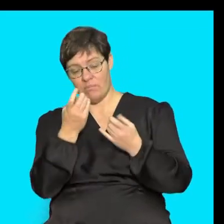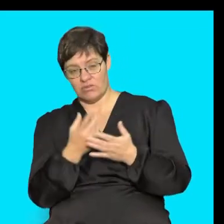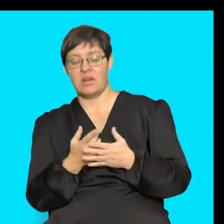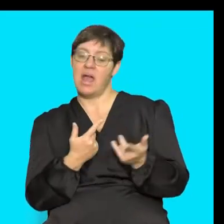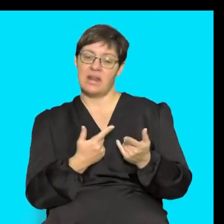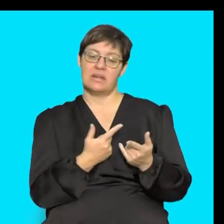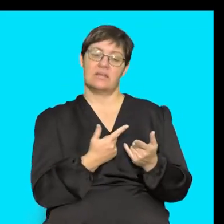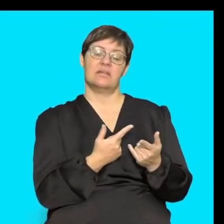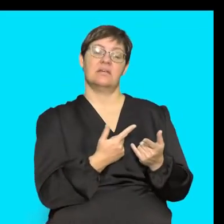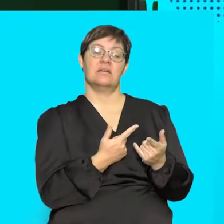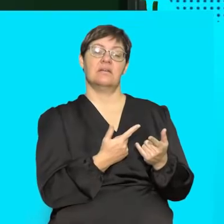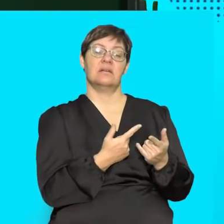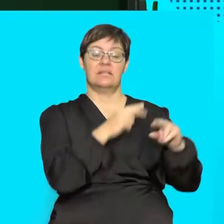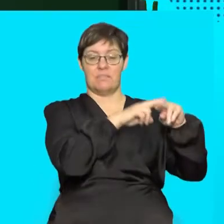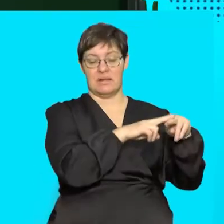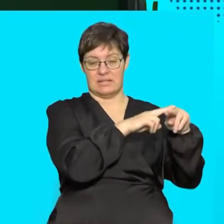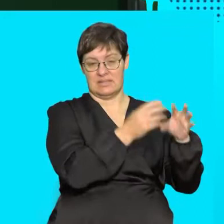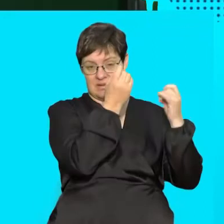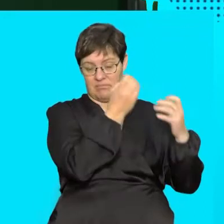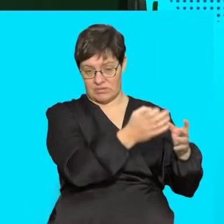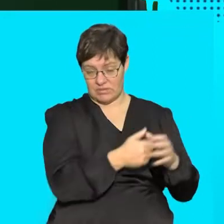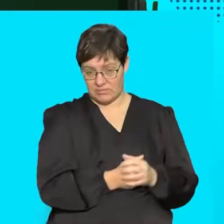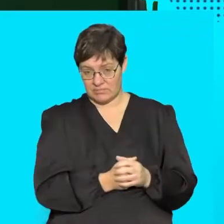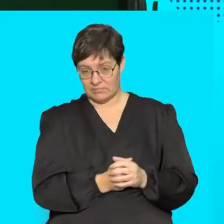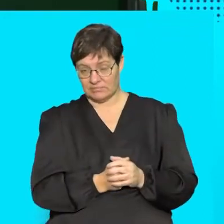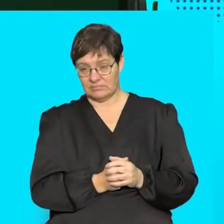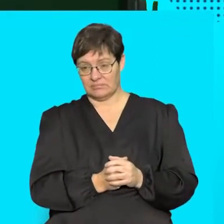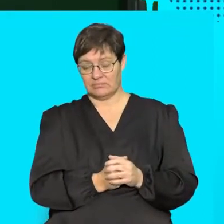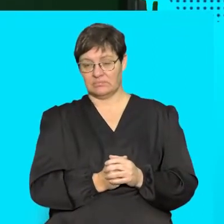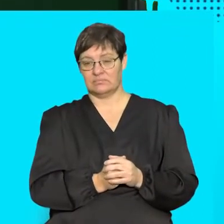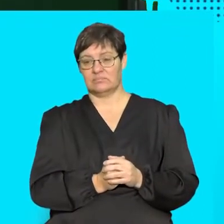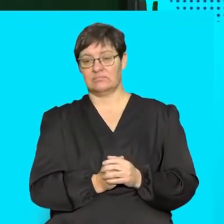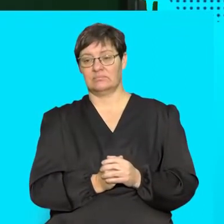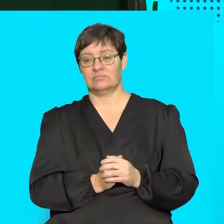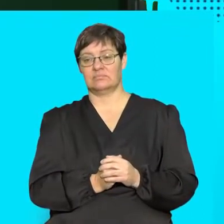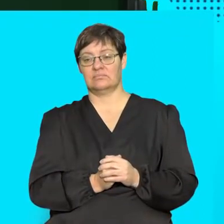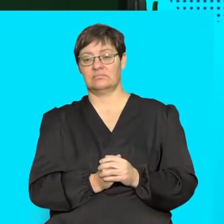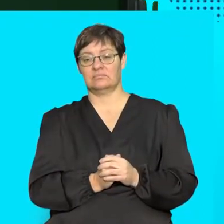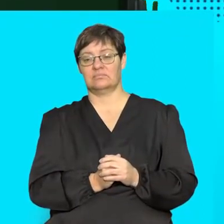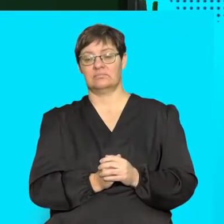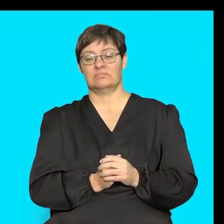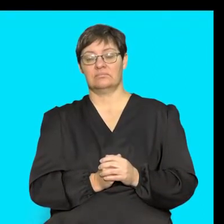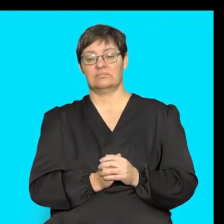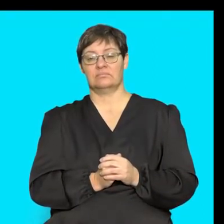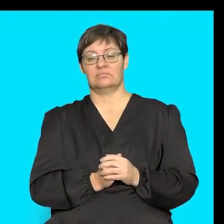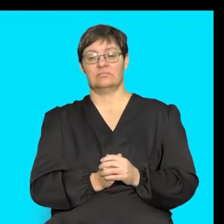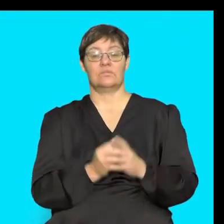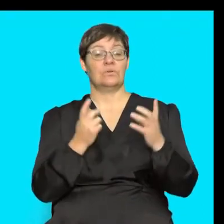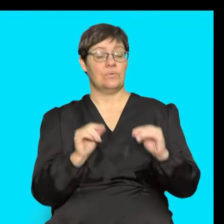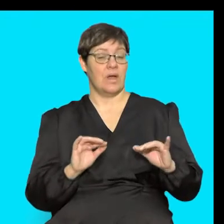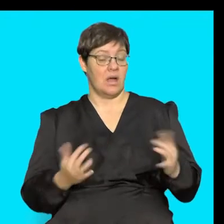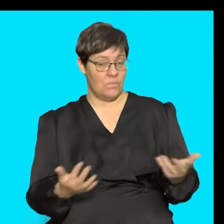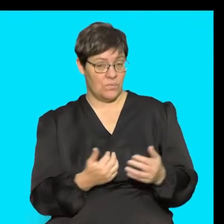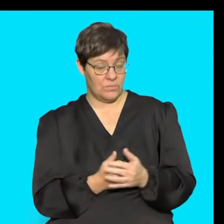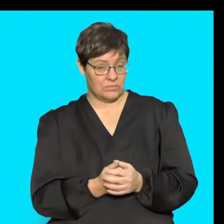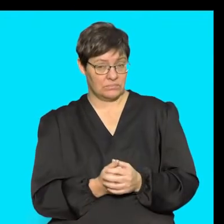the X data and the Y data. Are we all together? That's what you must do. Okay. So to do